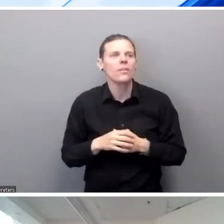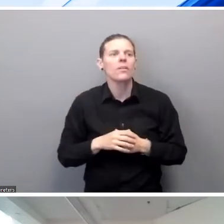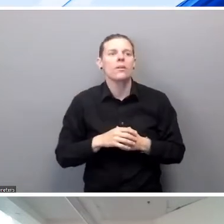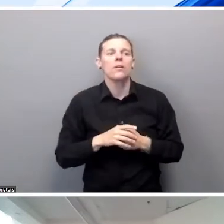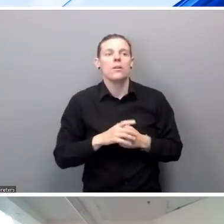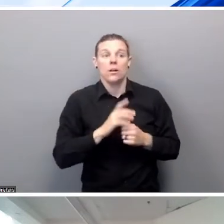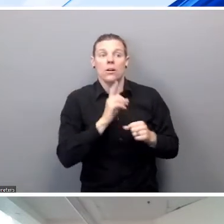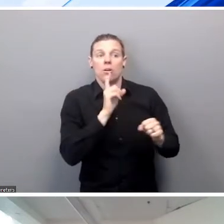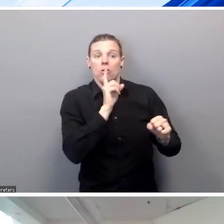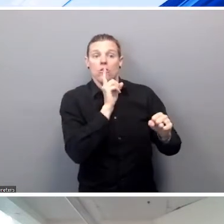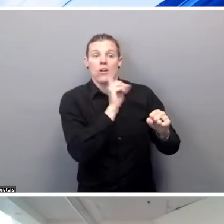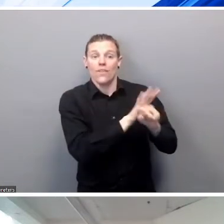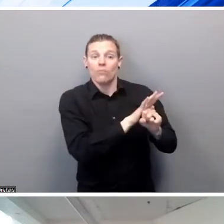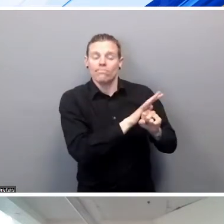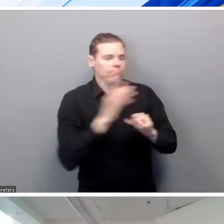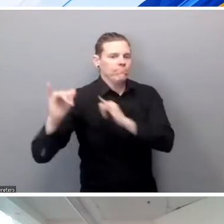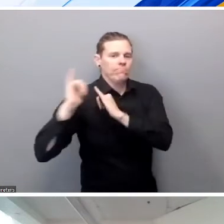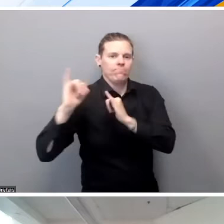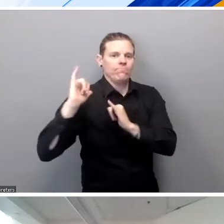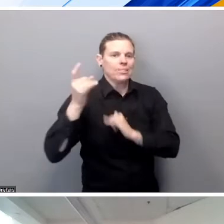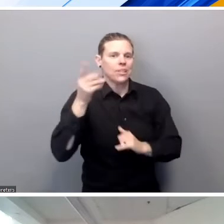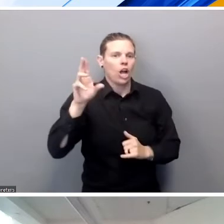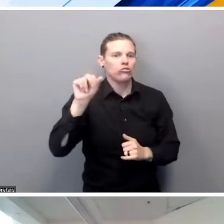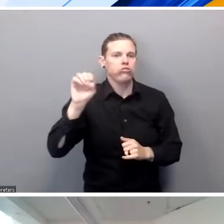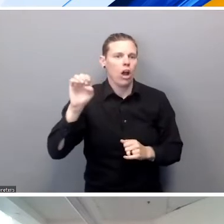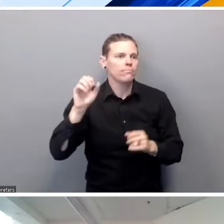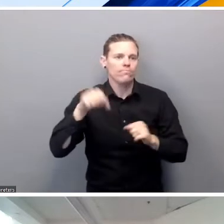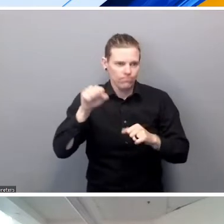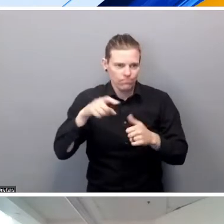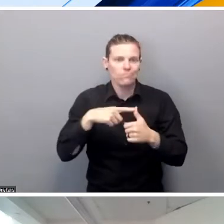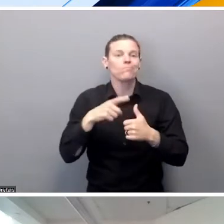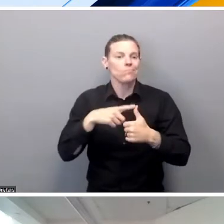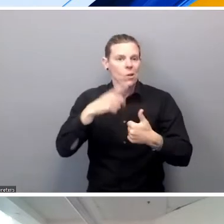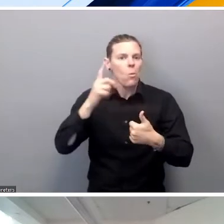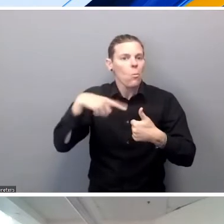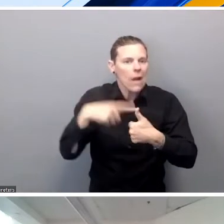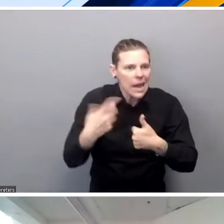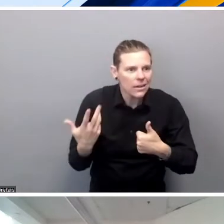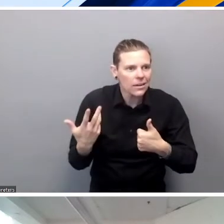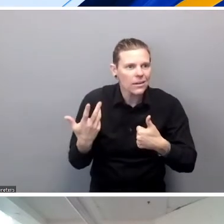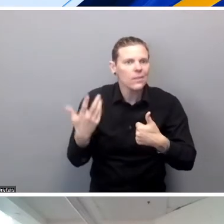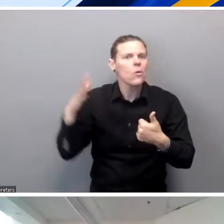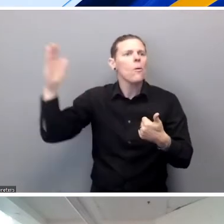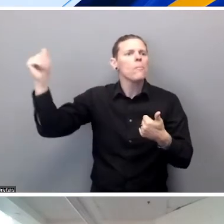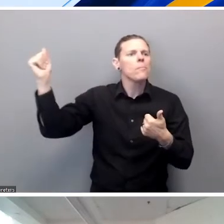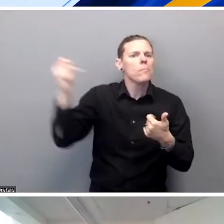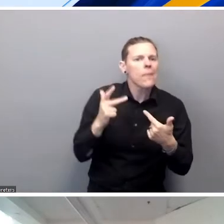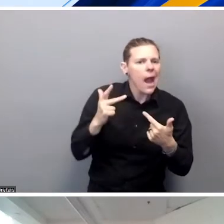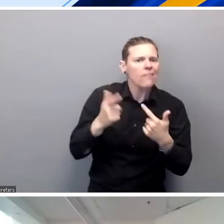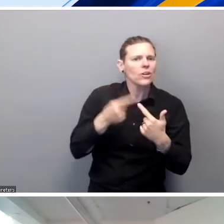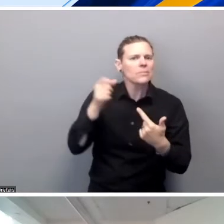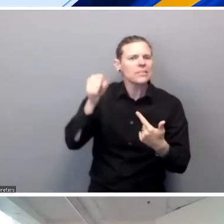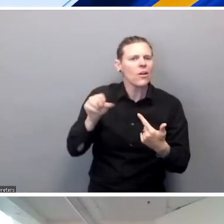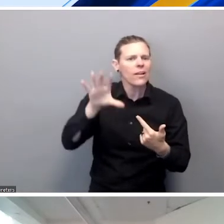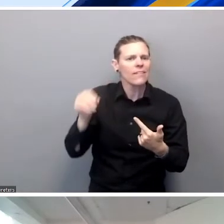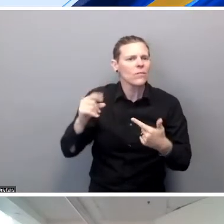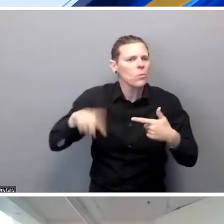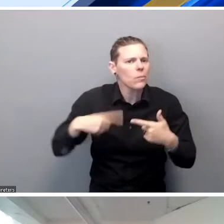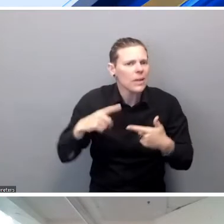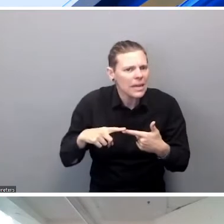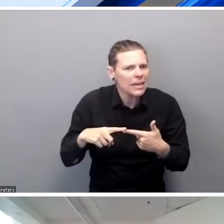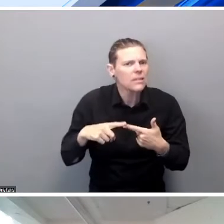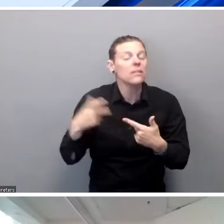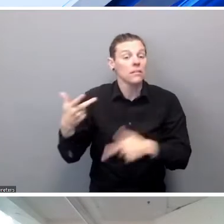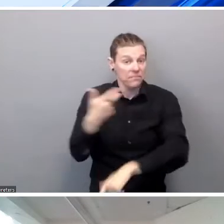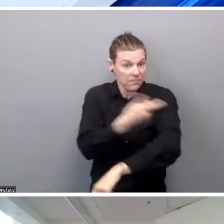have, that this was a traveler that returned from South Africa, reported